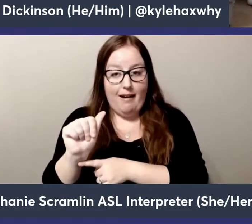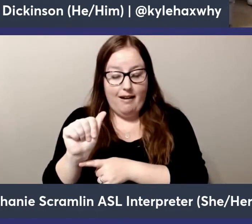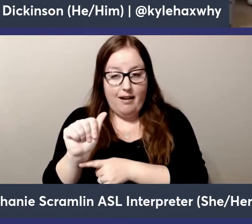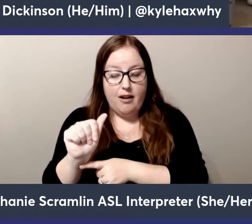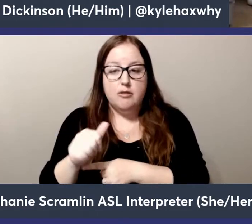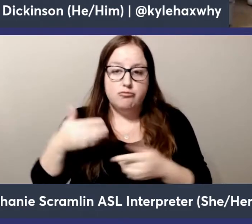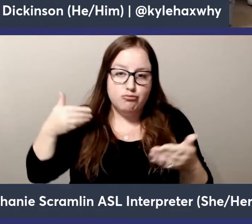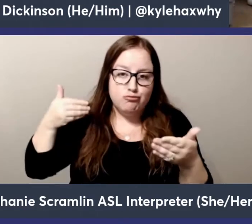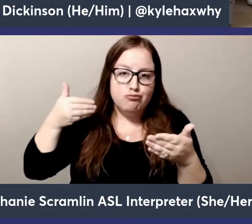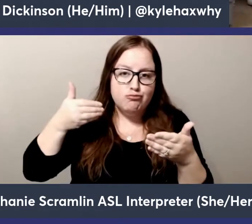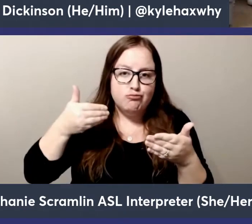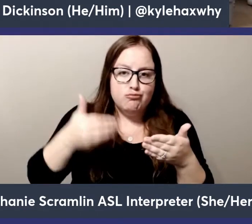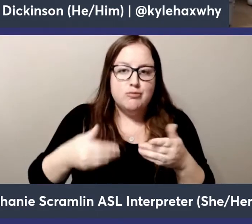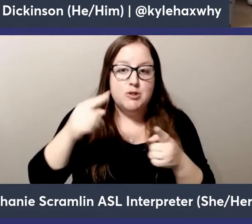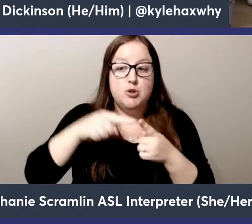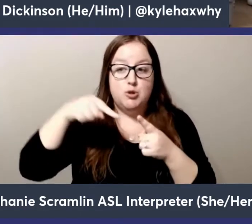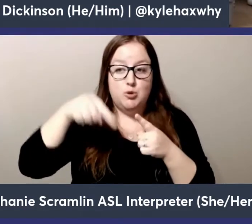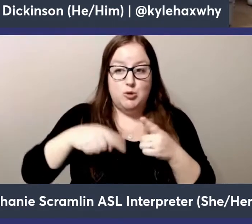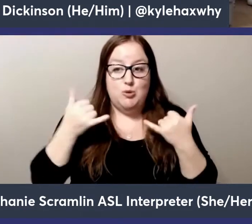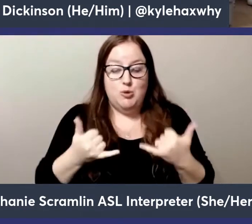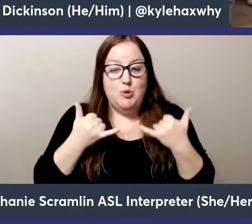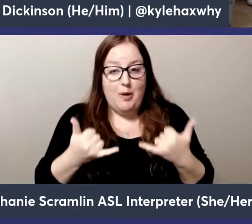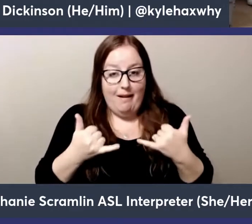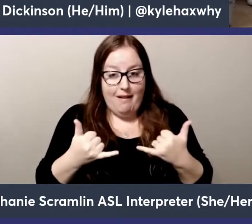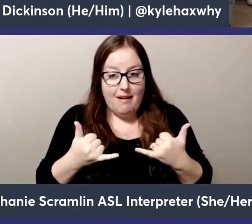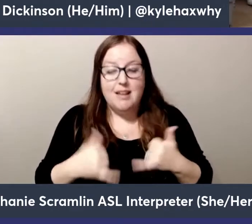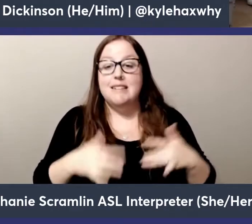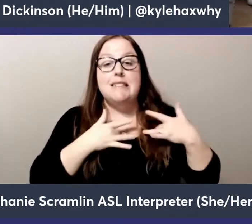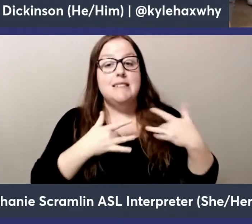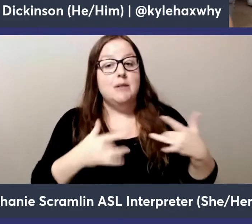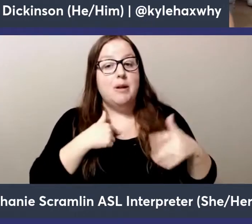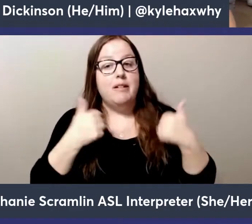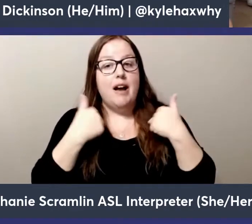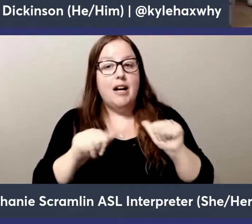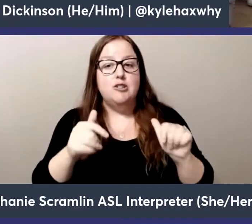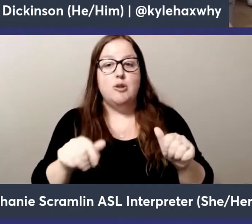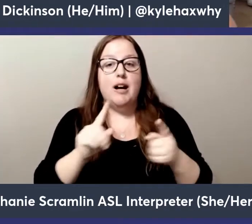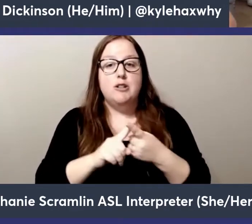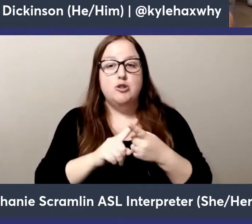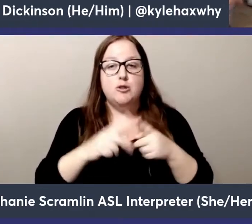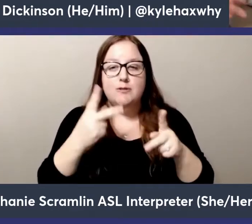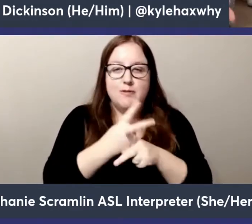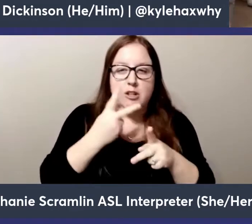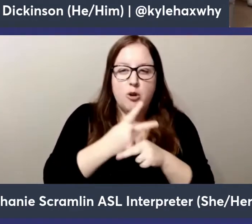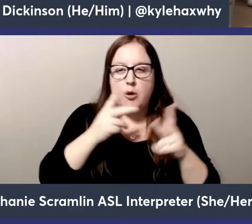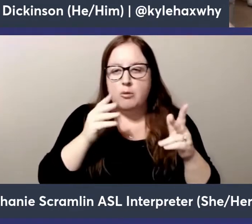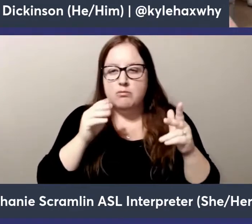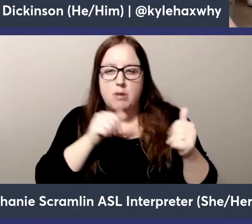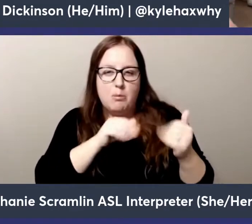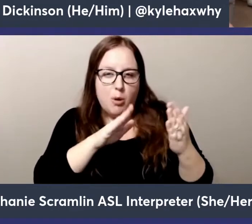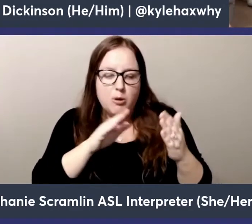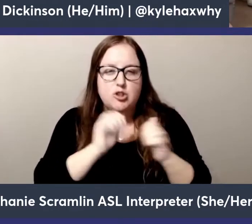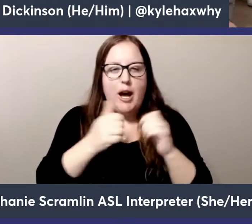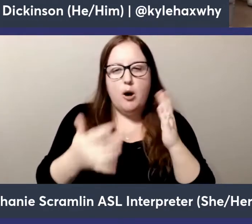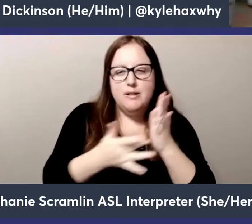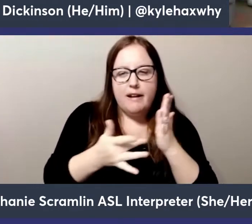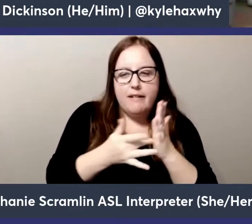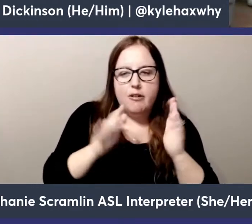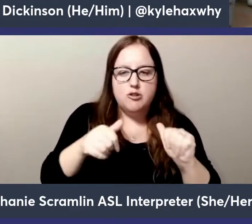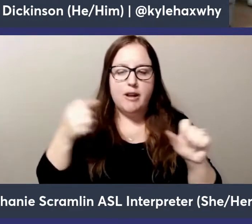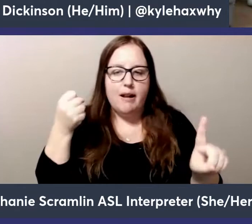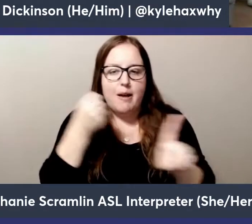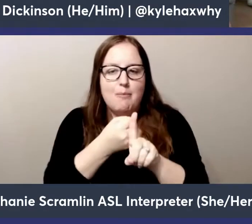to today. And normally I try to find ways of how technologies can really be impactful to